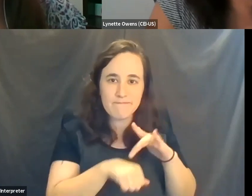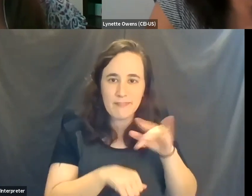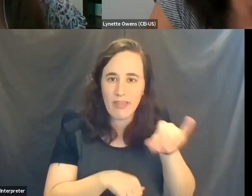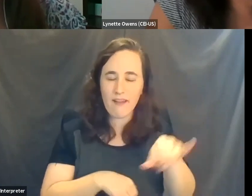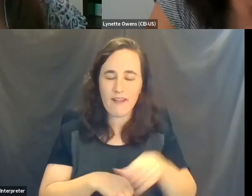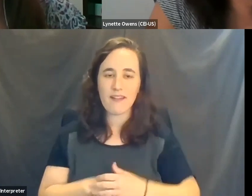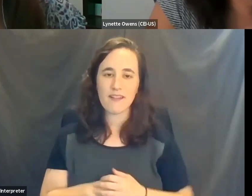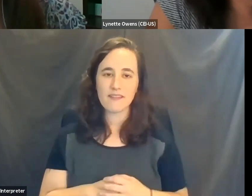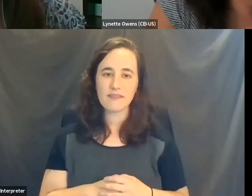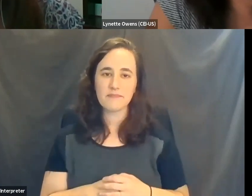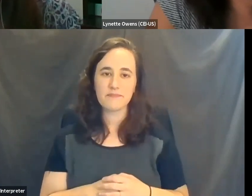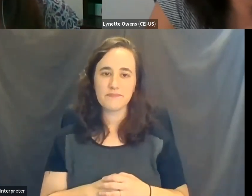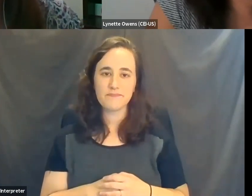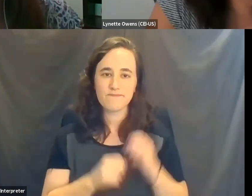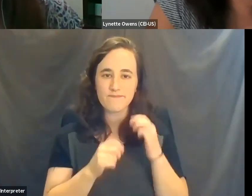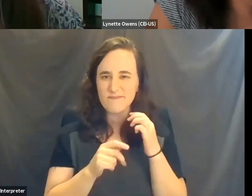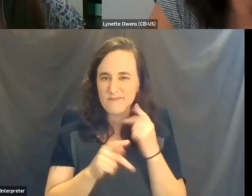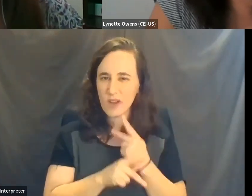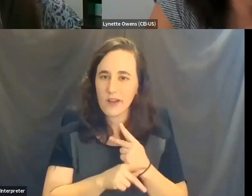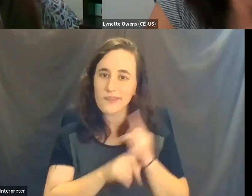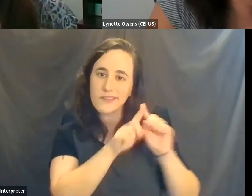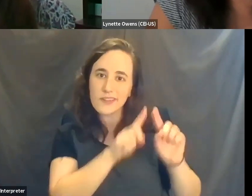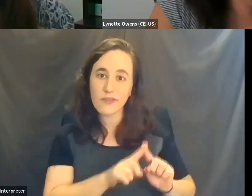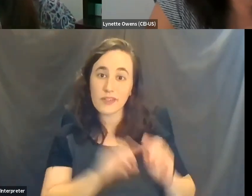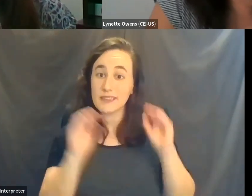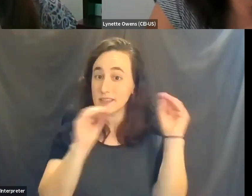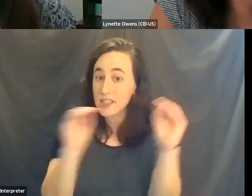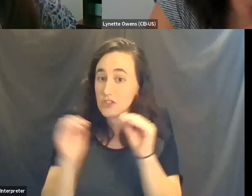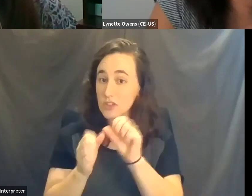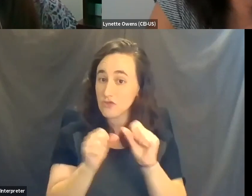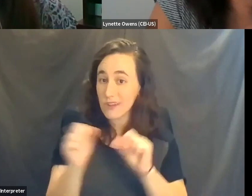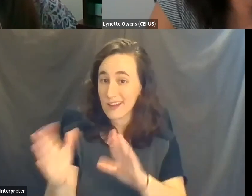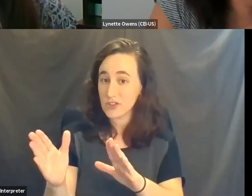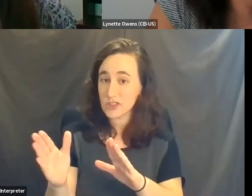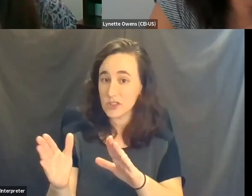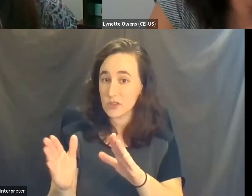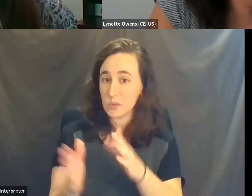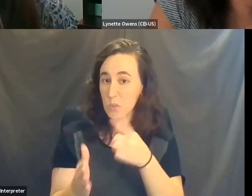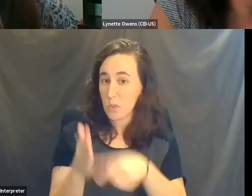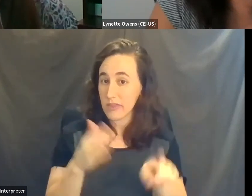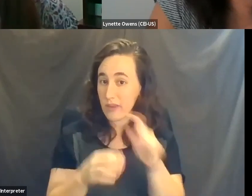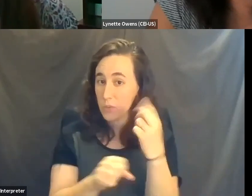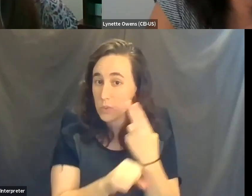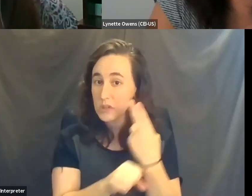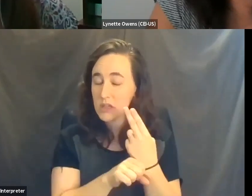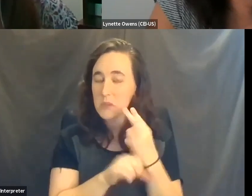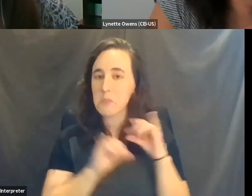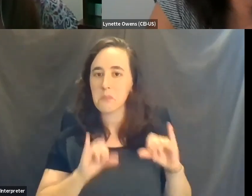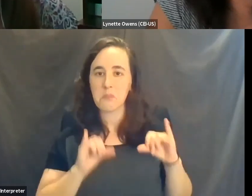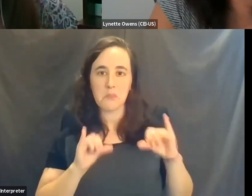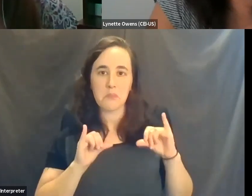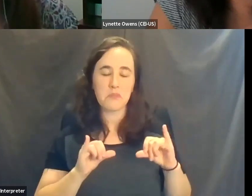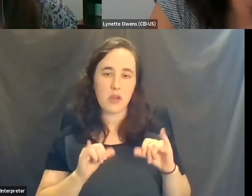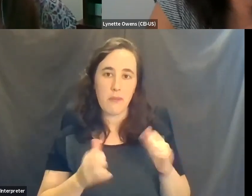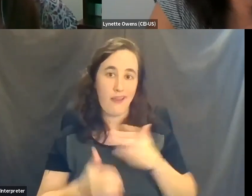different instructional strategies that these remote teachers were using. So I'm really happy that I did that because I